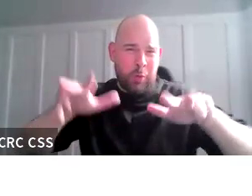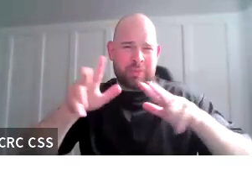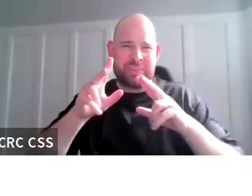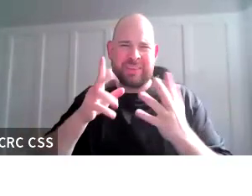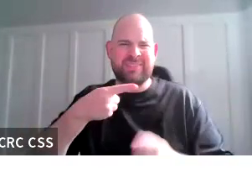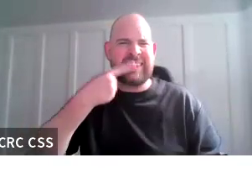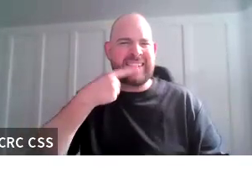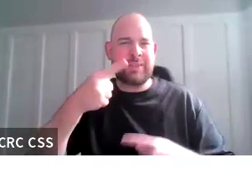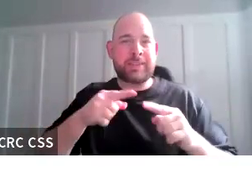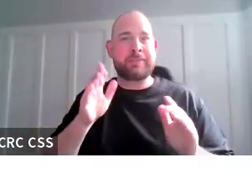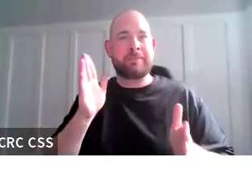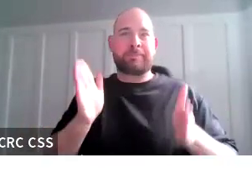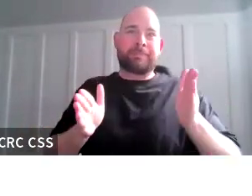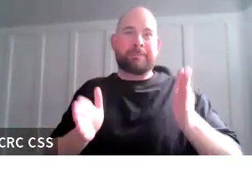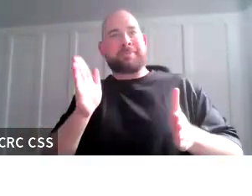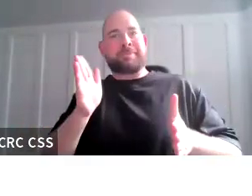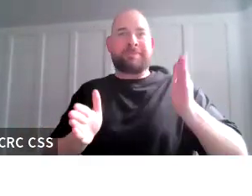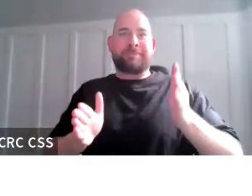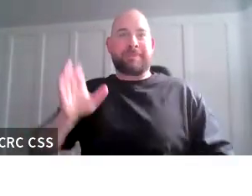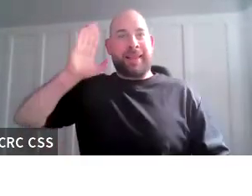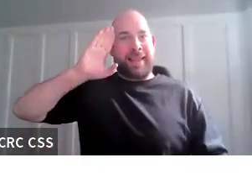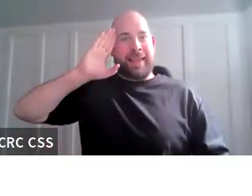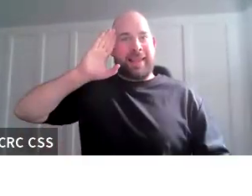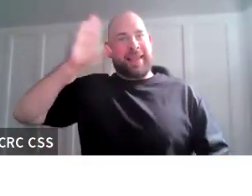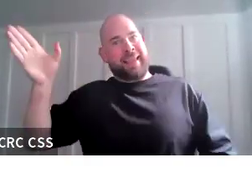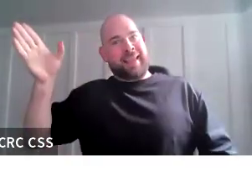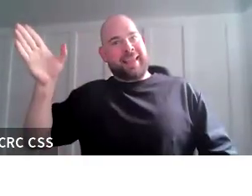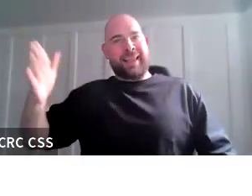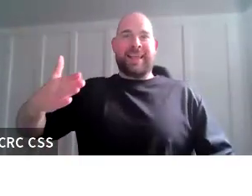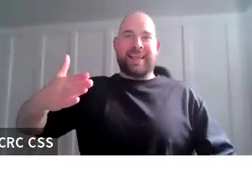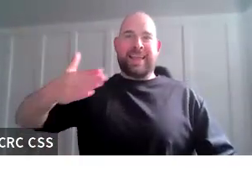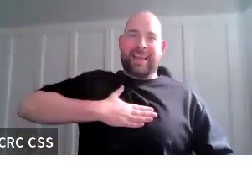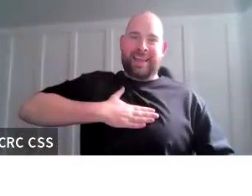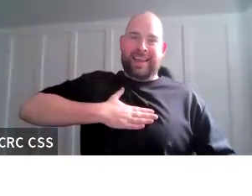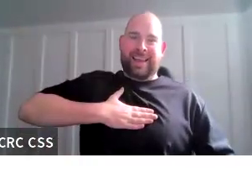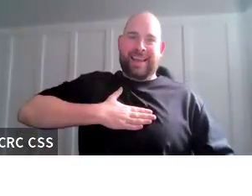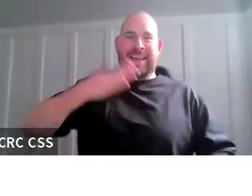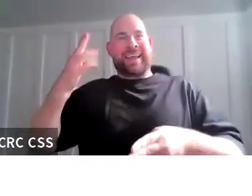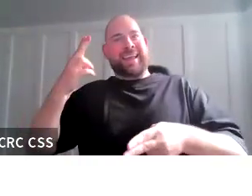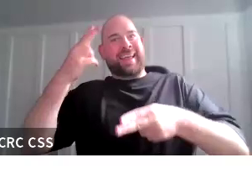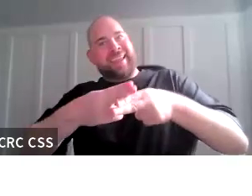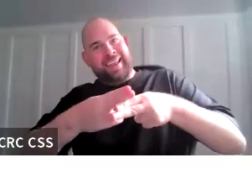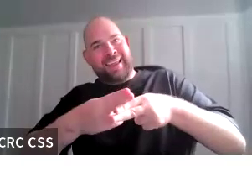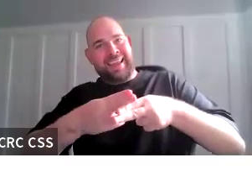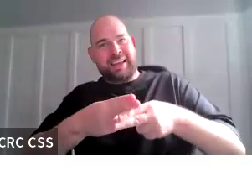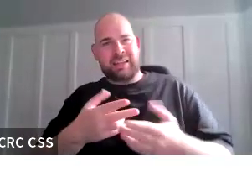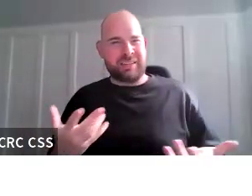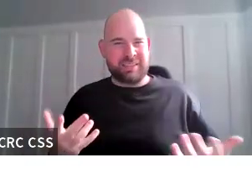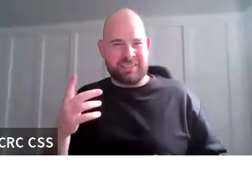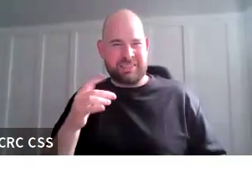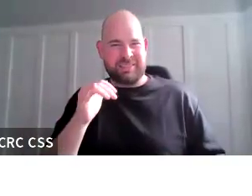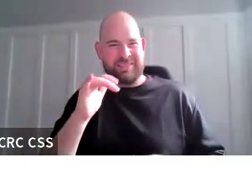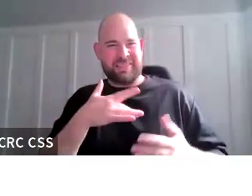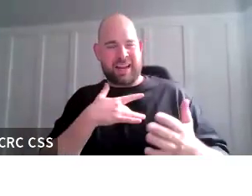their team? This guy in the video is signing very robotic, right? The glove obviously has